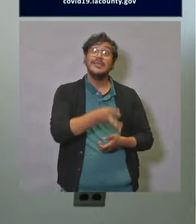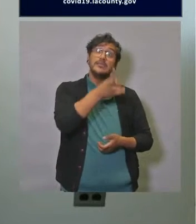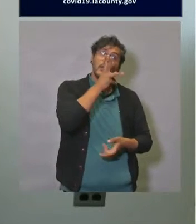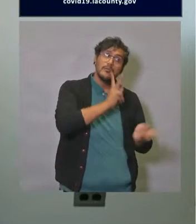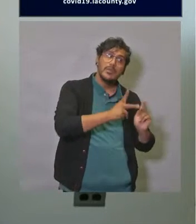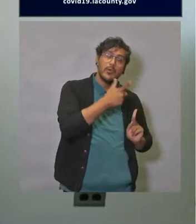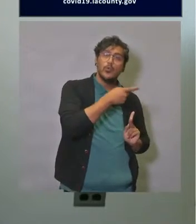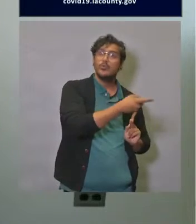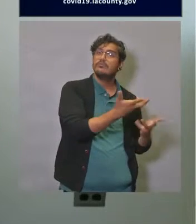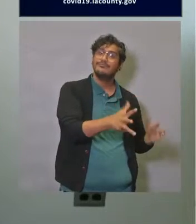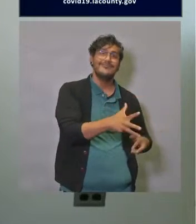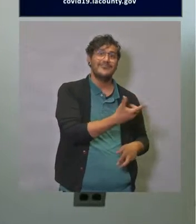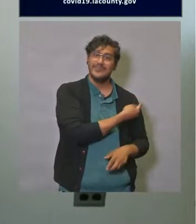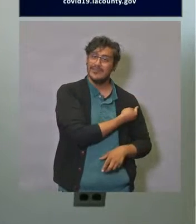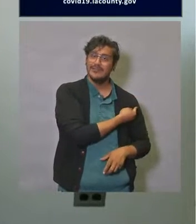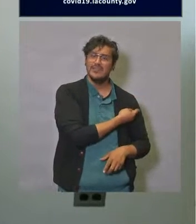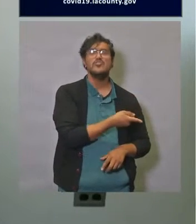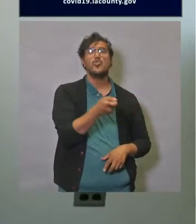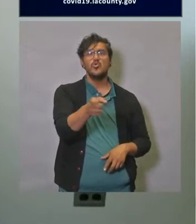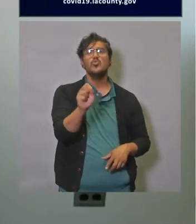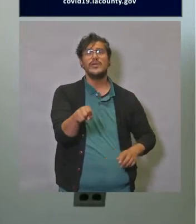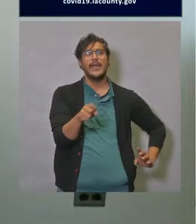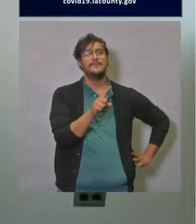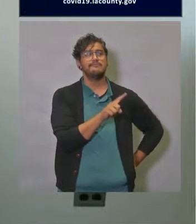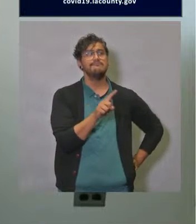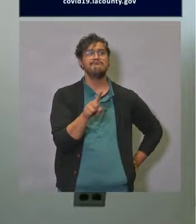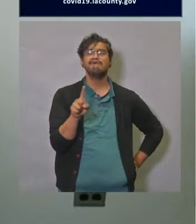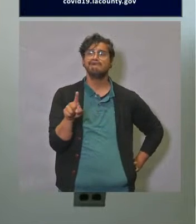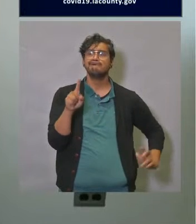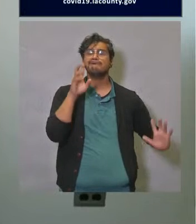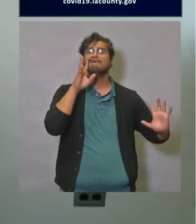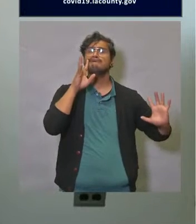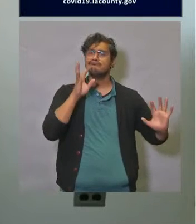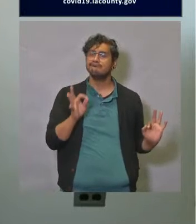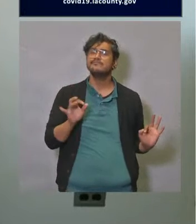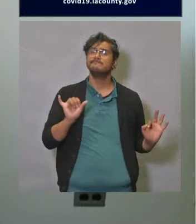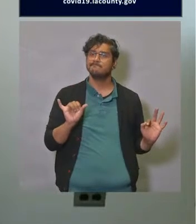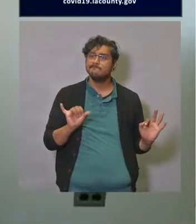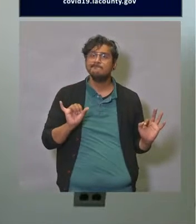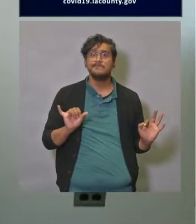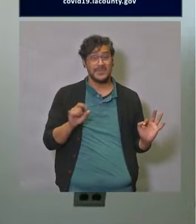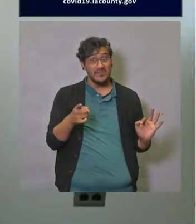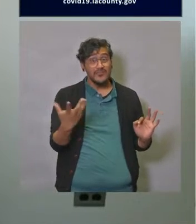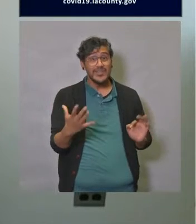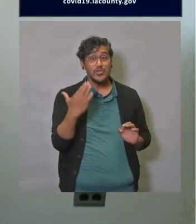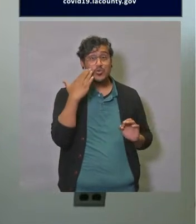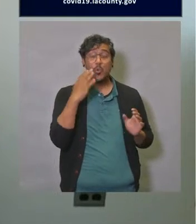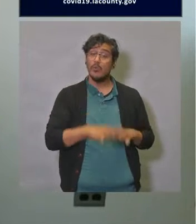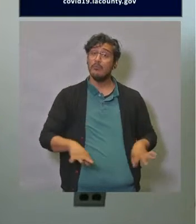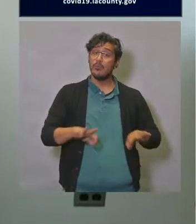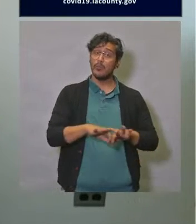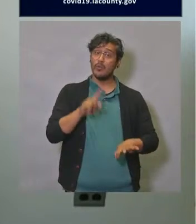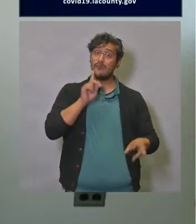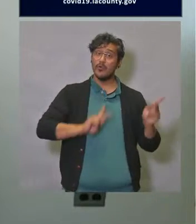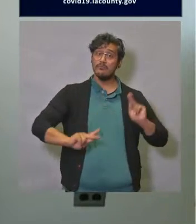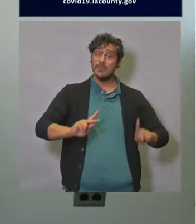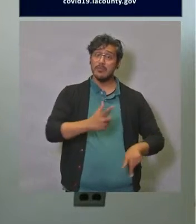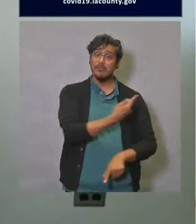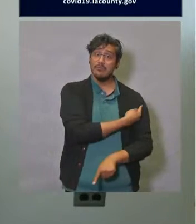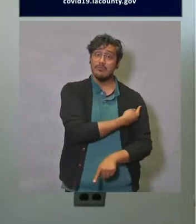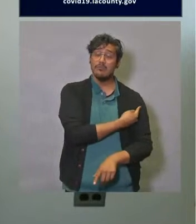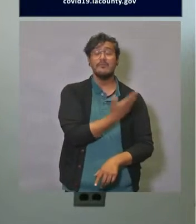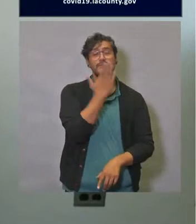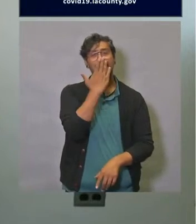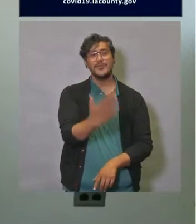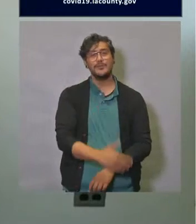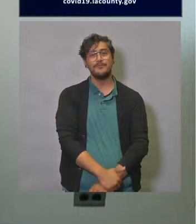vaccinated, so that you can make an informed decision and you can know how important it is for people to get vaccinated. But thanks for that. And